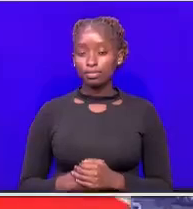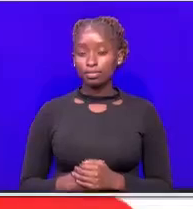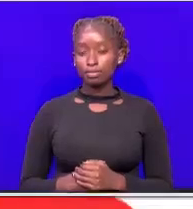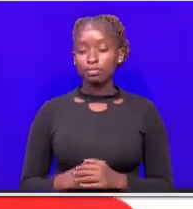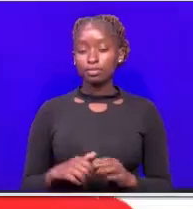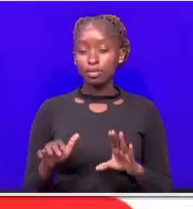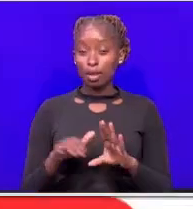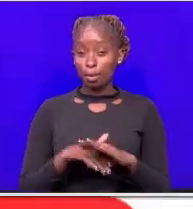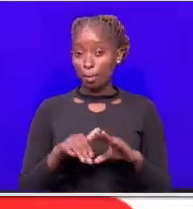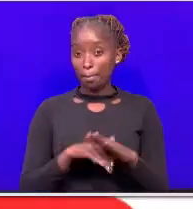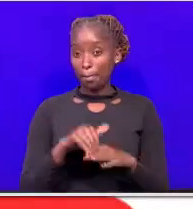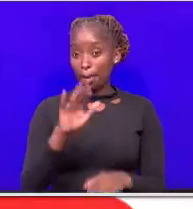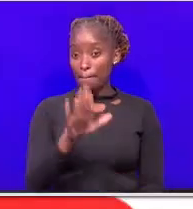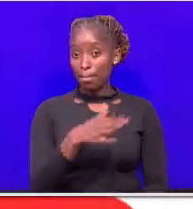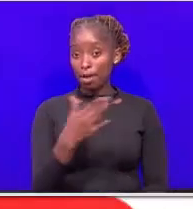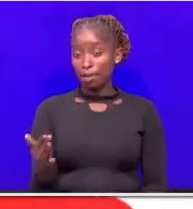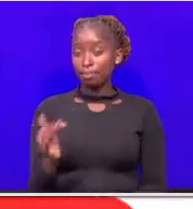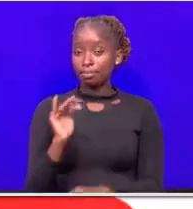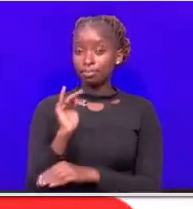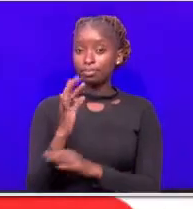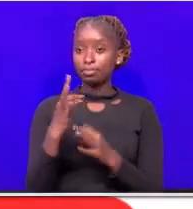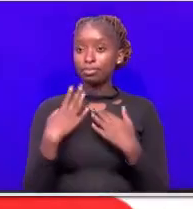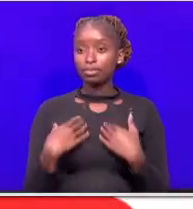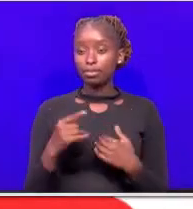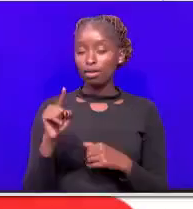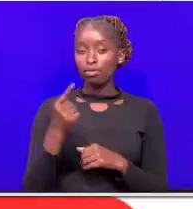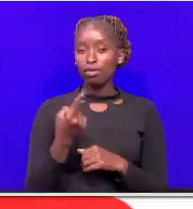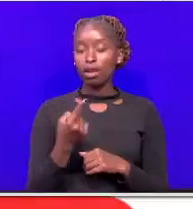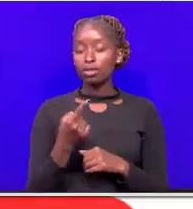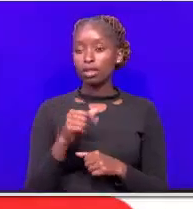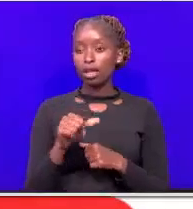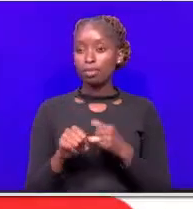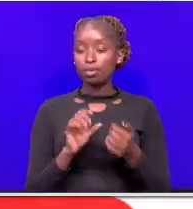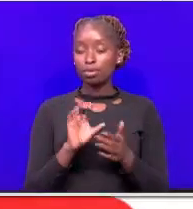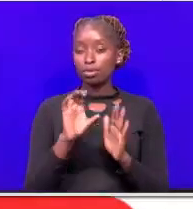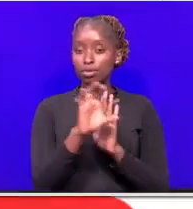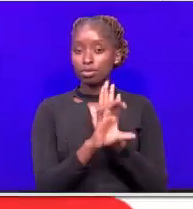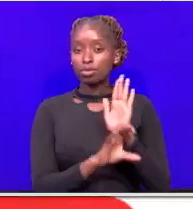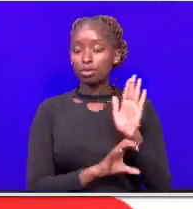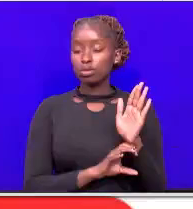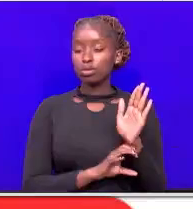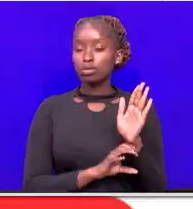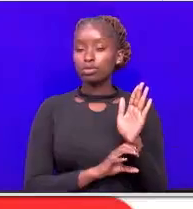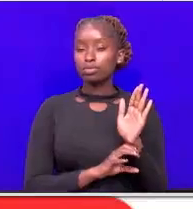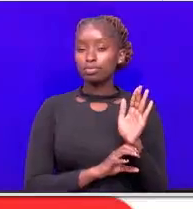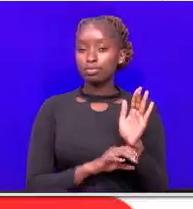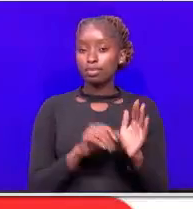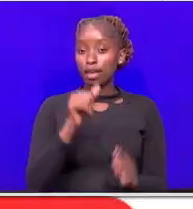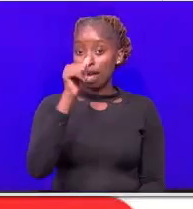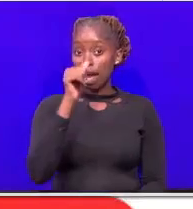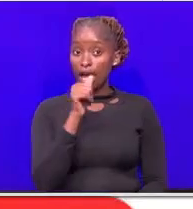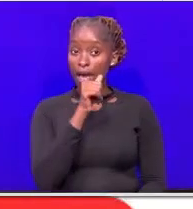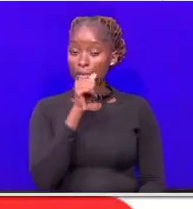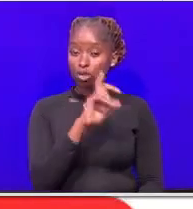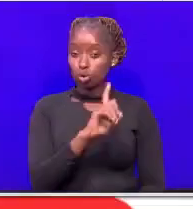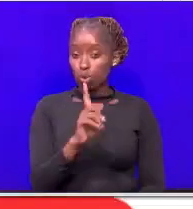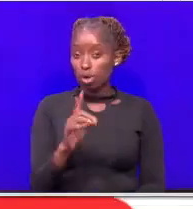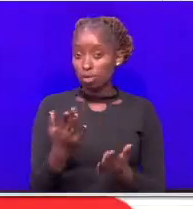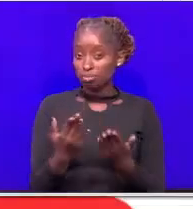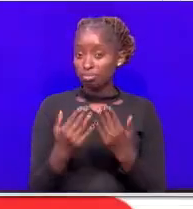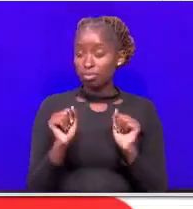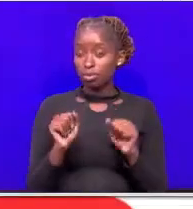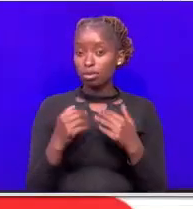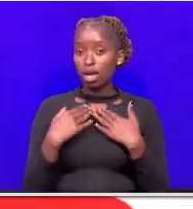Parliament are urging the fast-tracking of the reconstitution of the Election and Boundaries Commission, warning of an